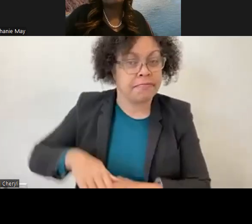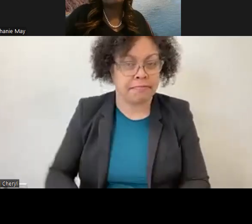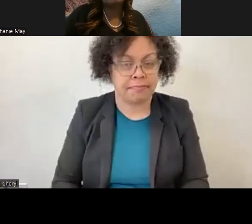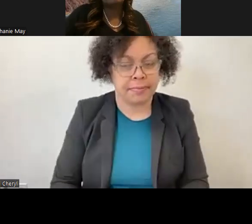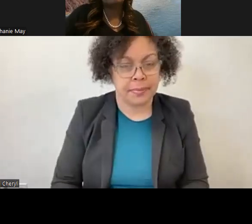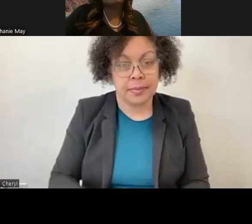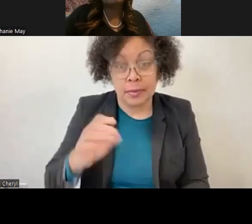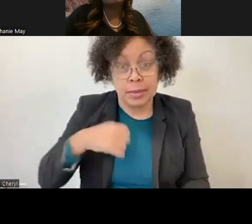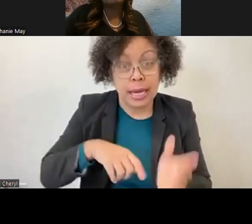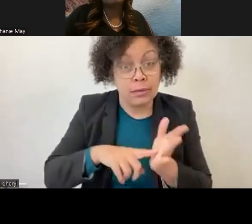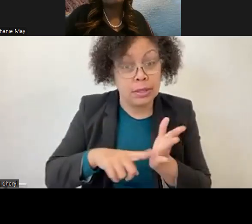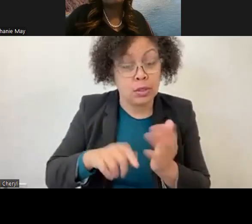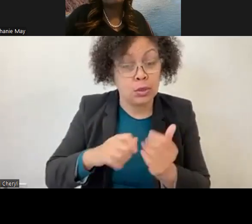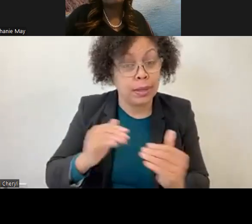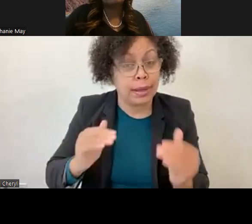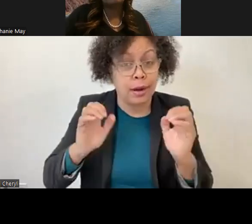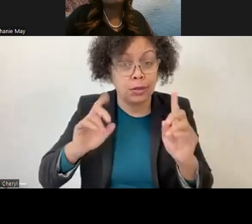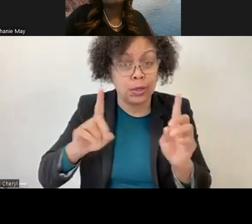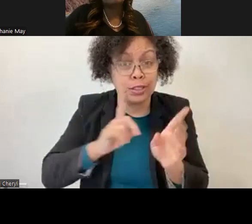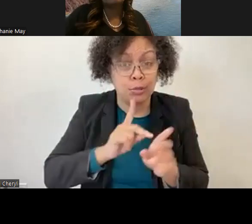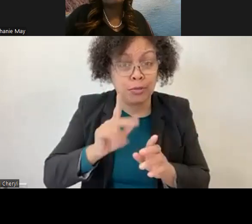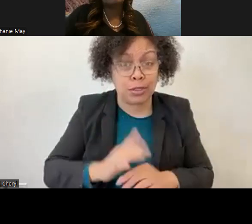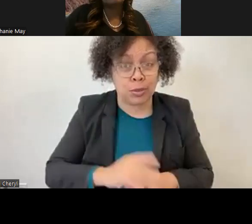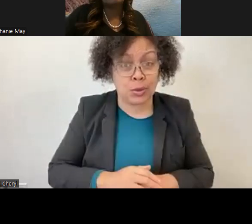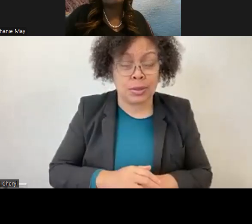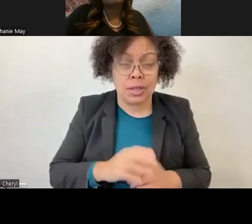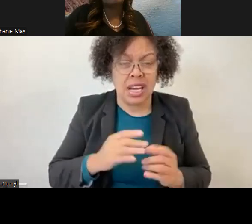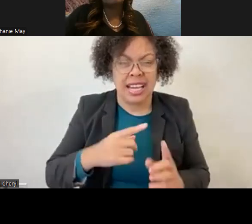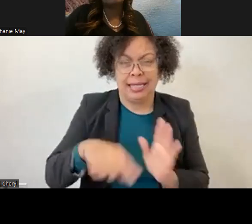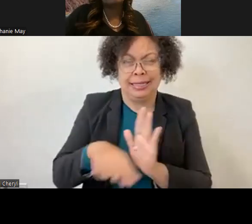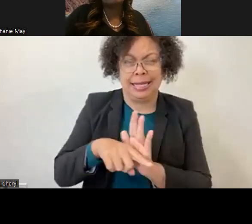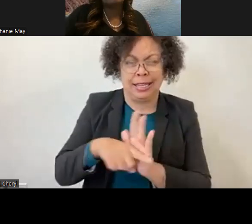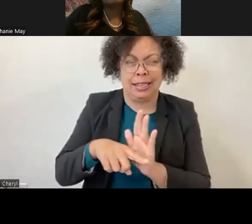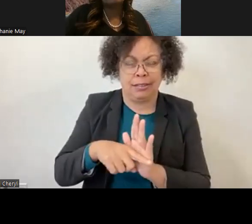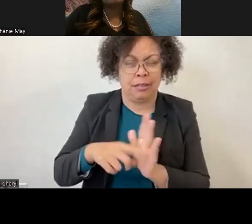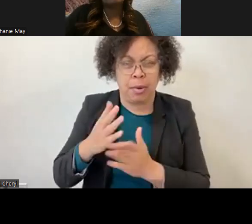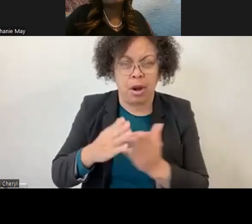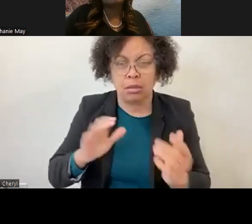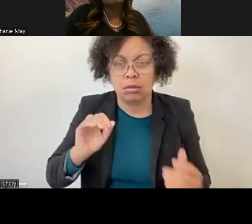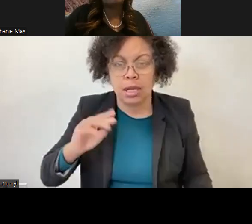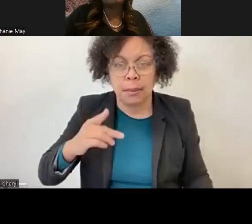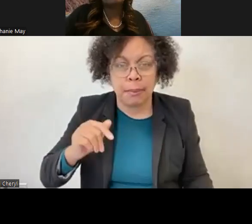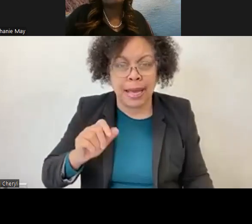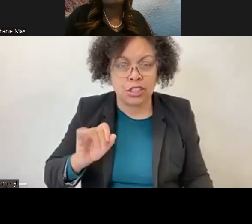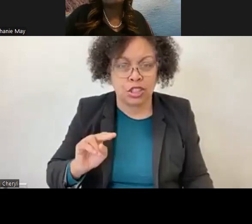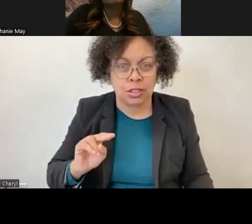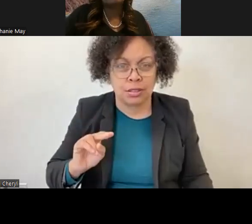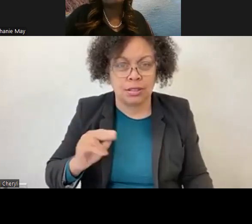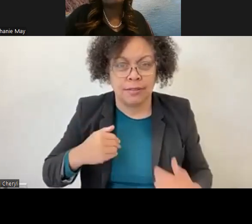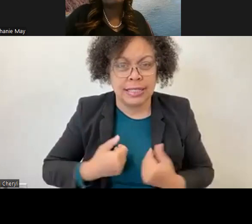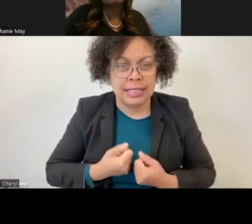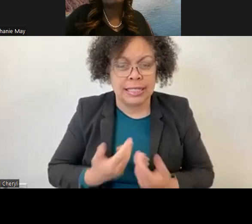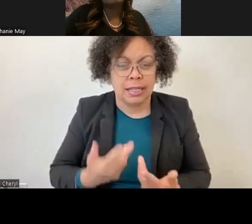professionals, the negative aspects of being a helper, which we called compassion fatigue, that was associated with poor mental and physical